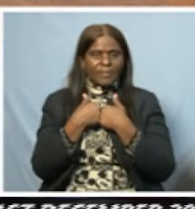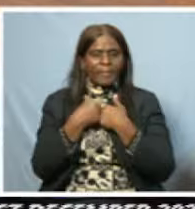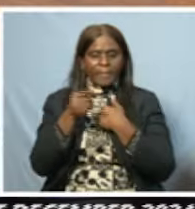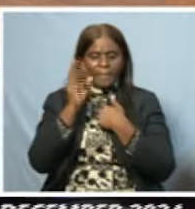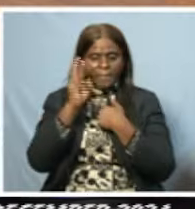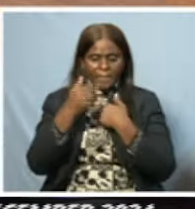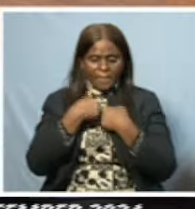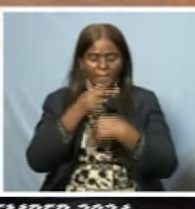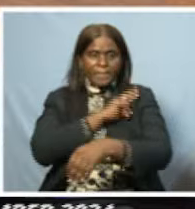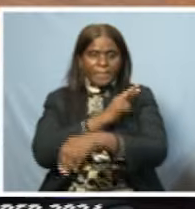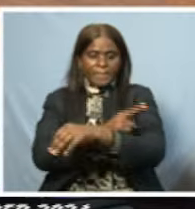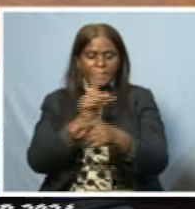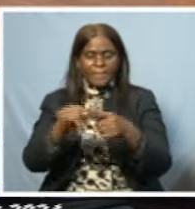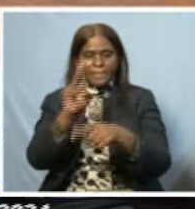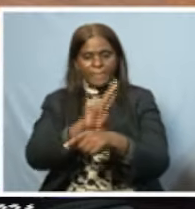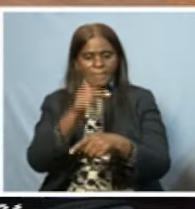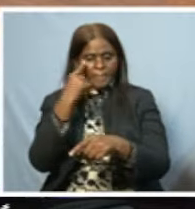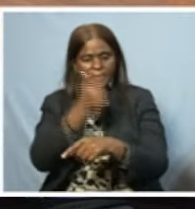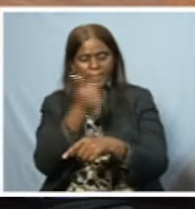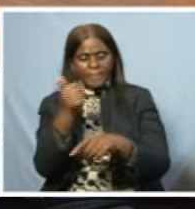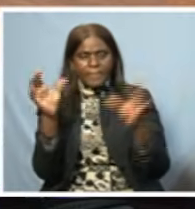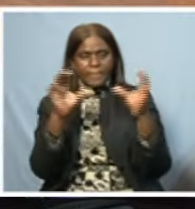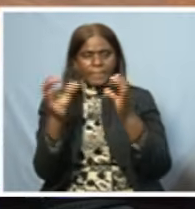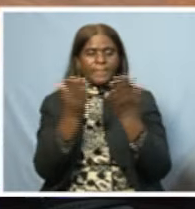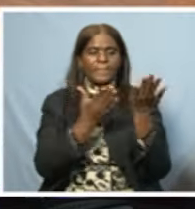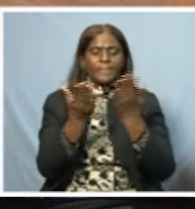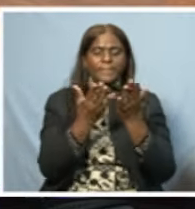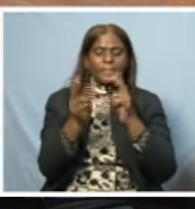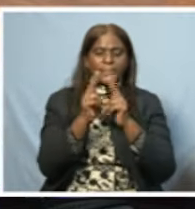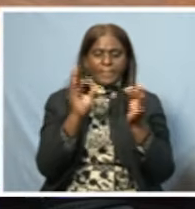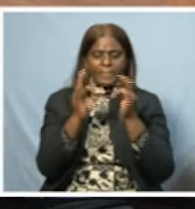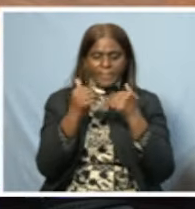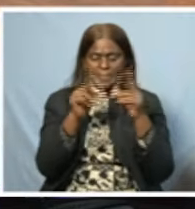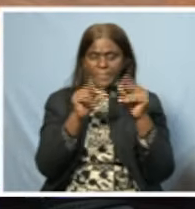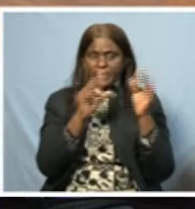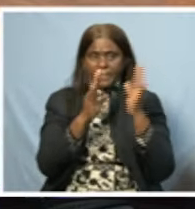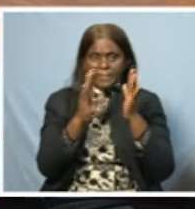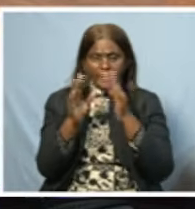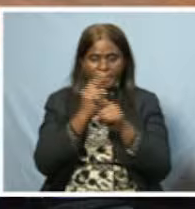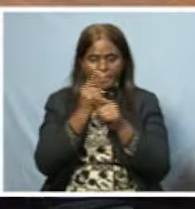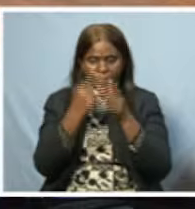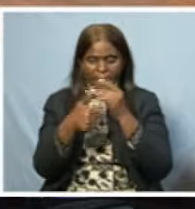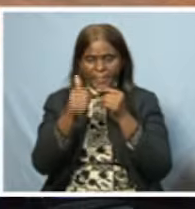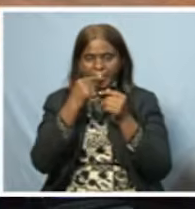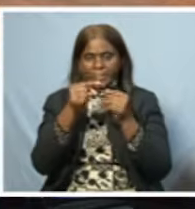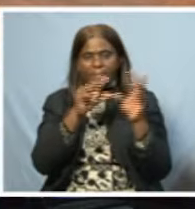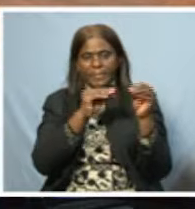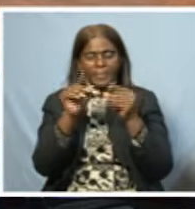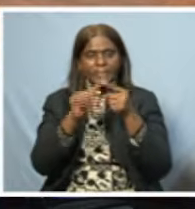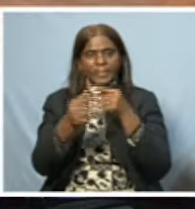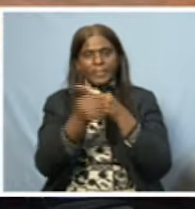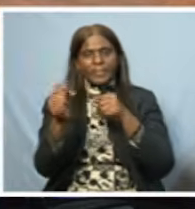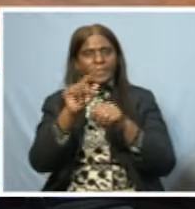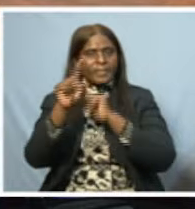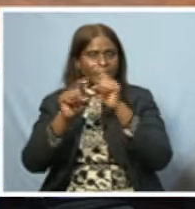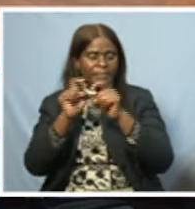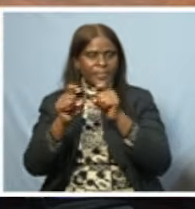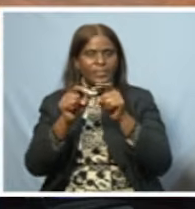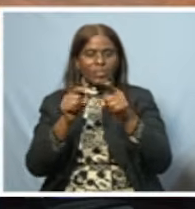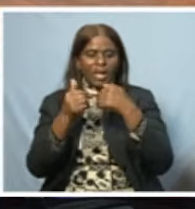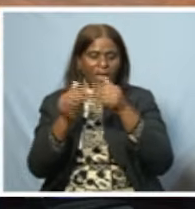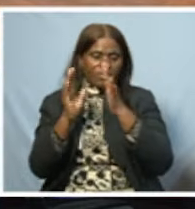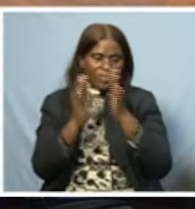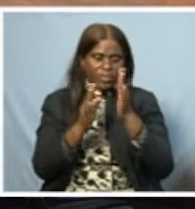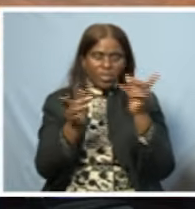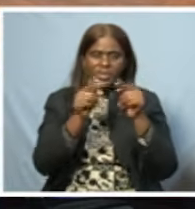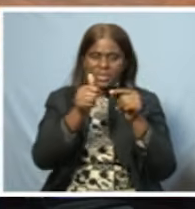have resources to use for other community services. So if there is no projection, just say so. We move to another question. Is there a